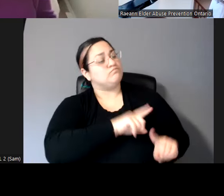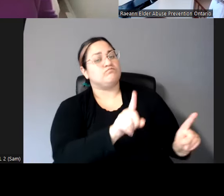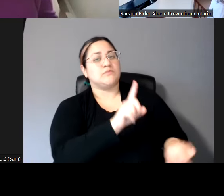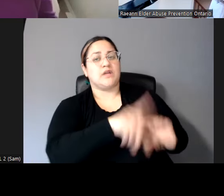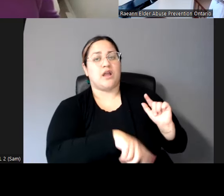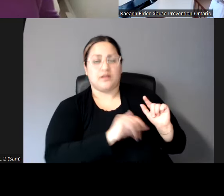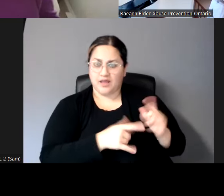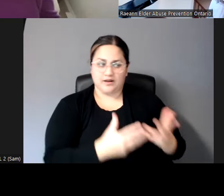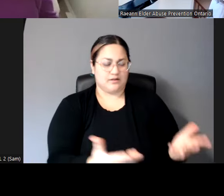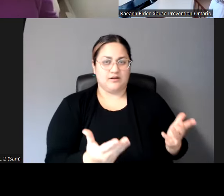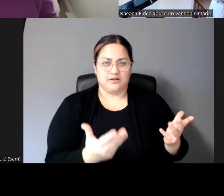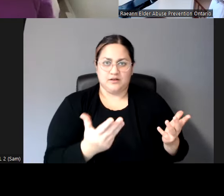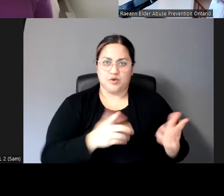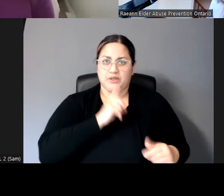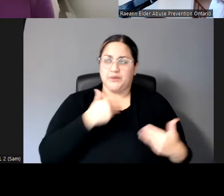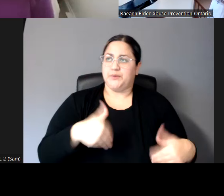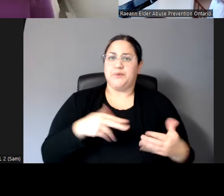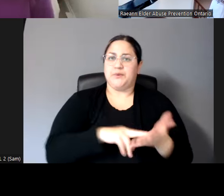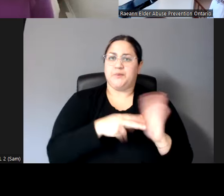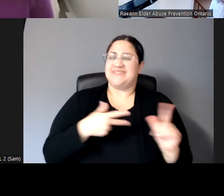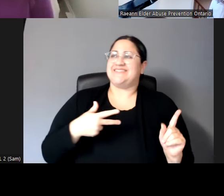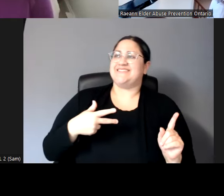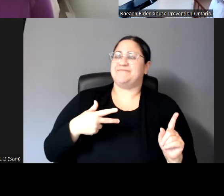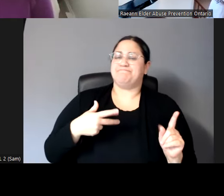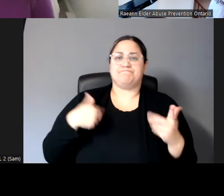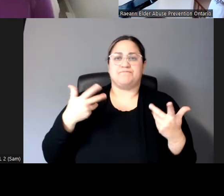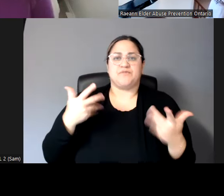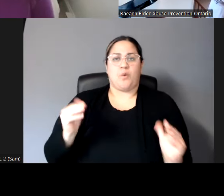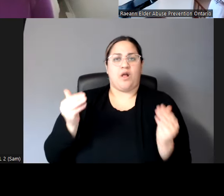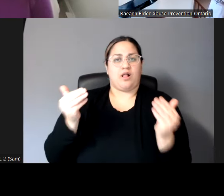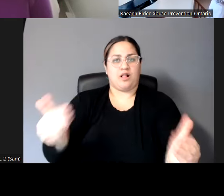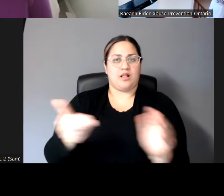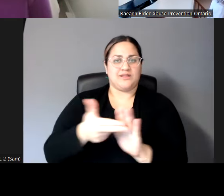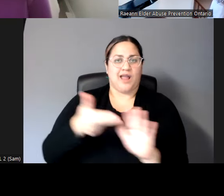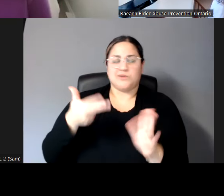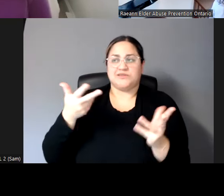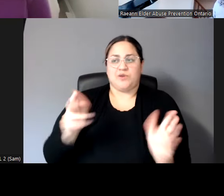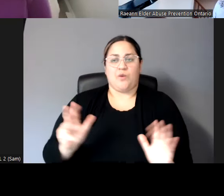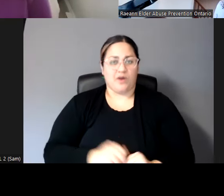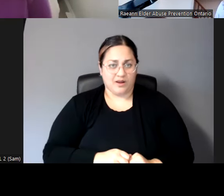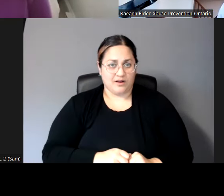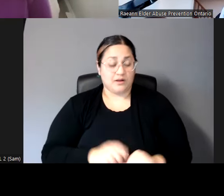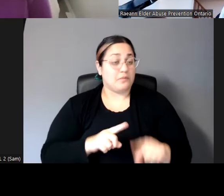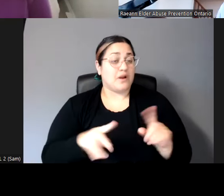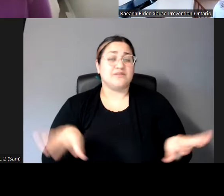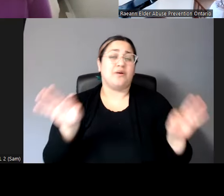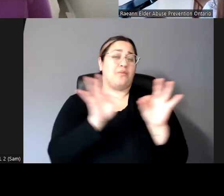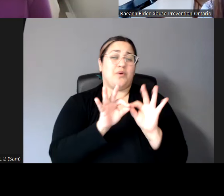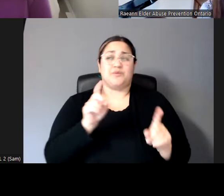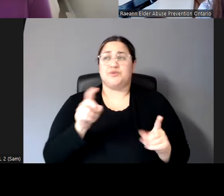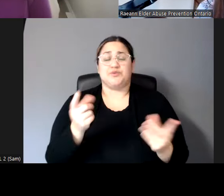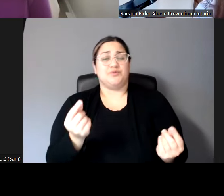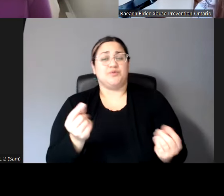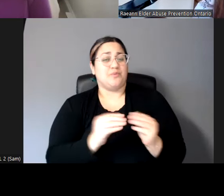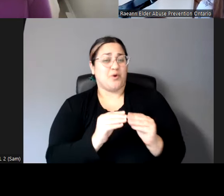that normalizes the idea of capacity. Yeah, thanks, Laura. That's a you know, made a lot of good points there